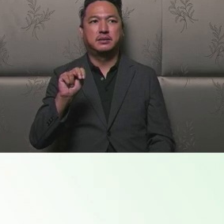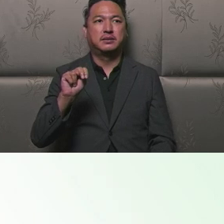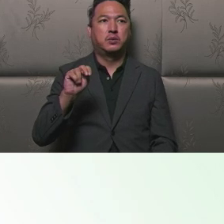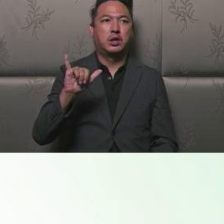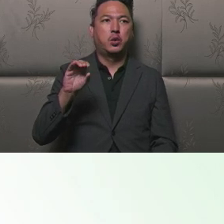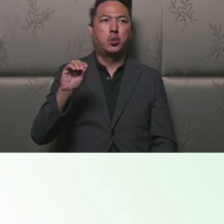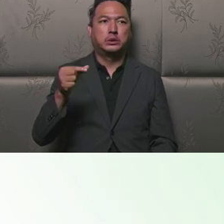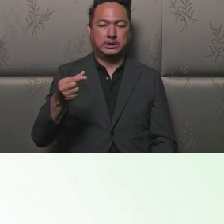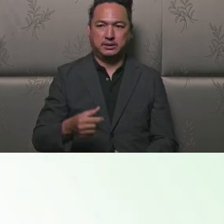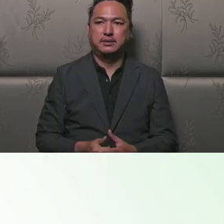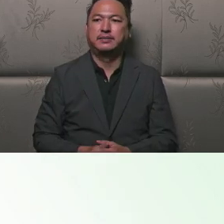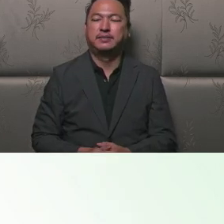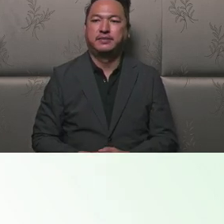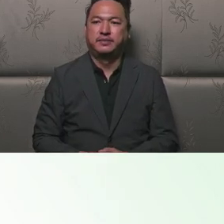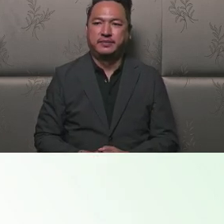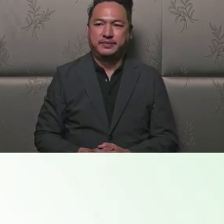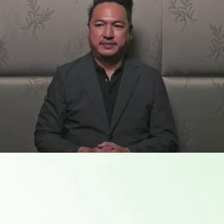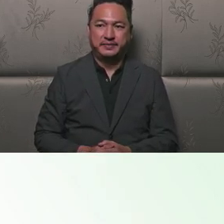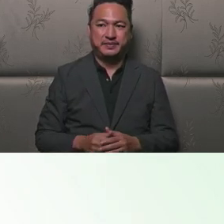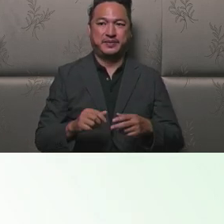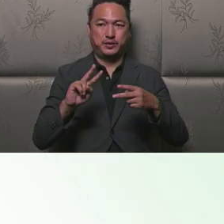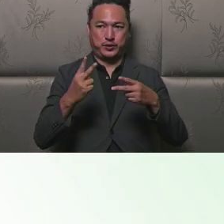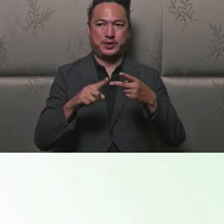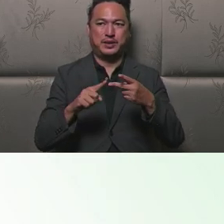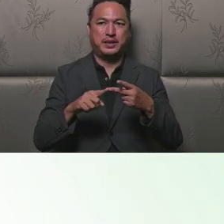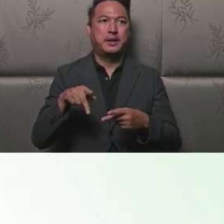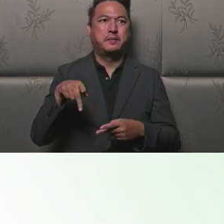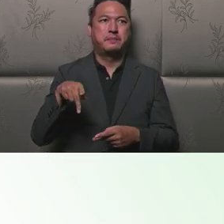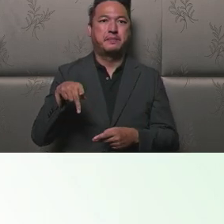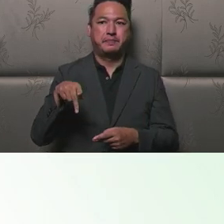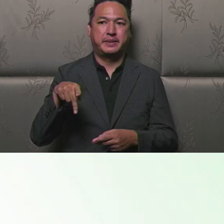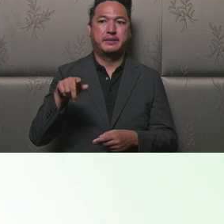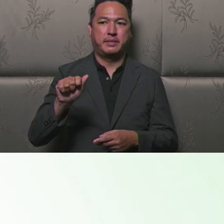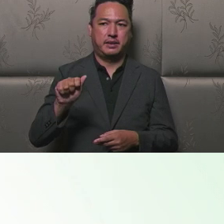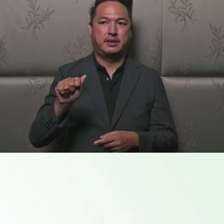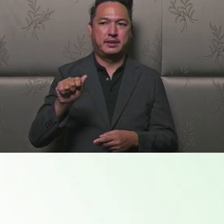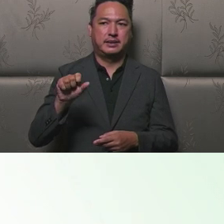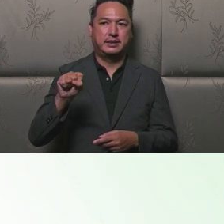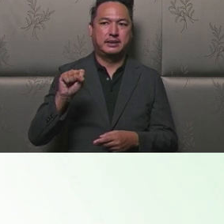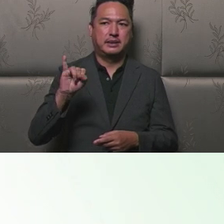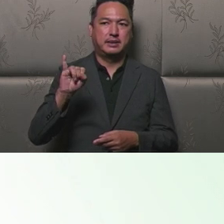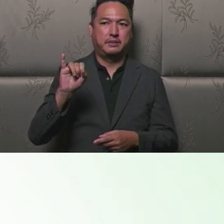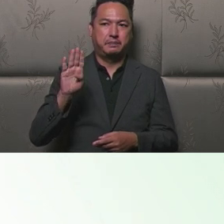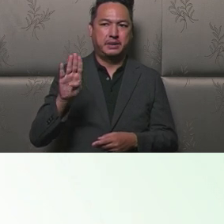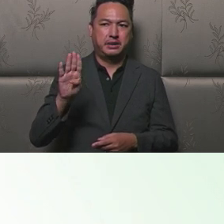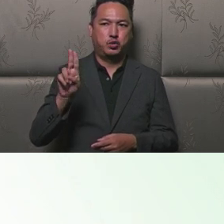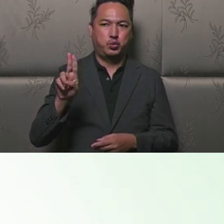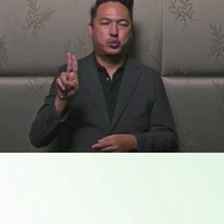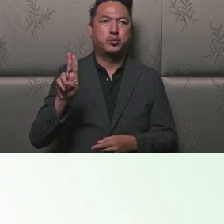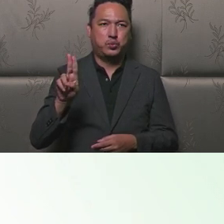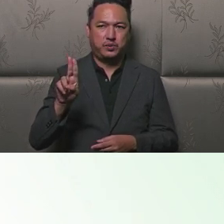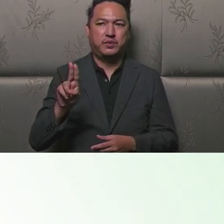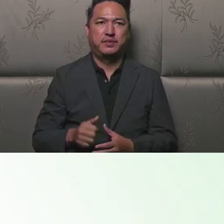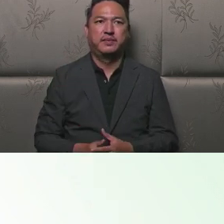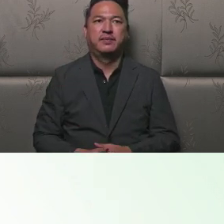approach also promote inclusive education, skills development and assessment, partnerships, practical application, the infusion of 21st